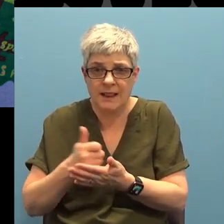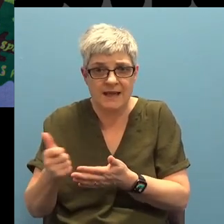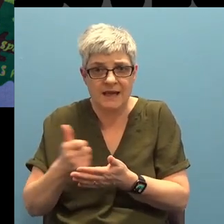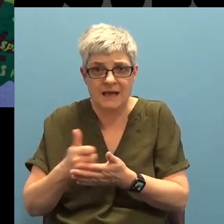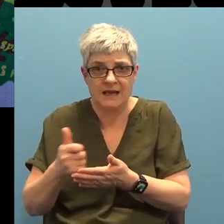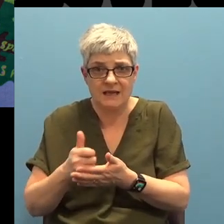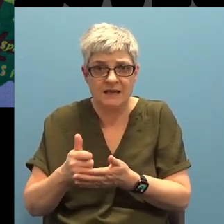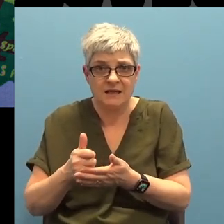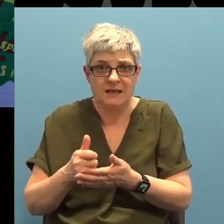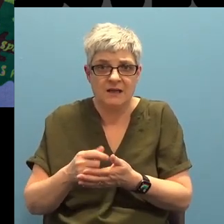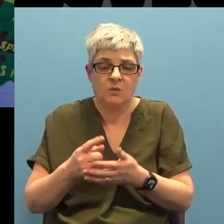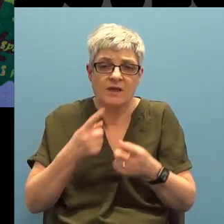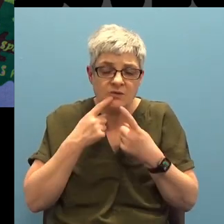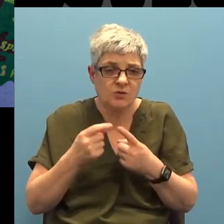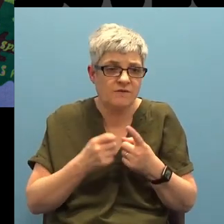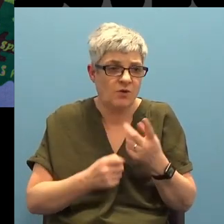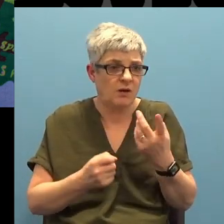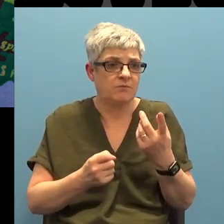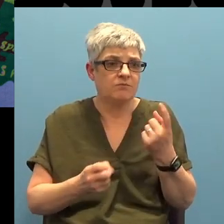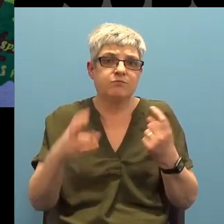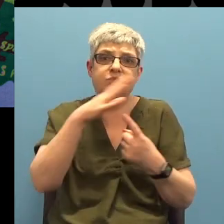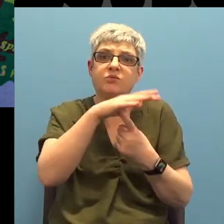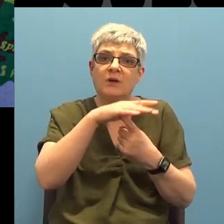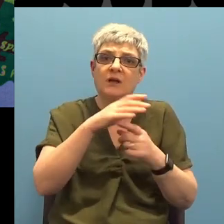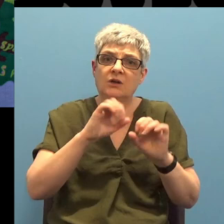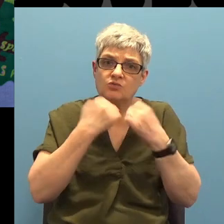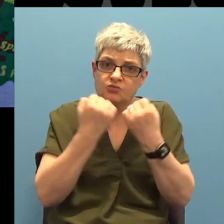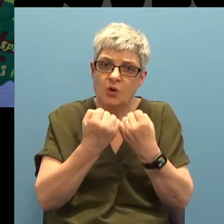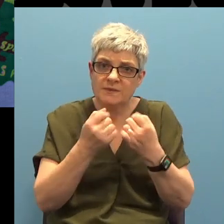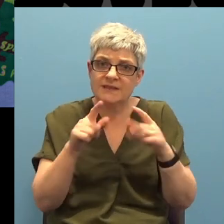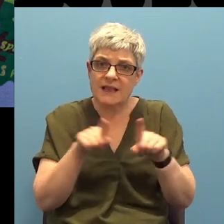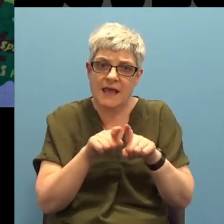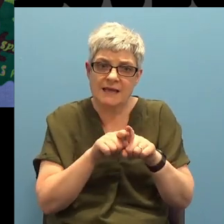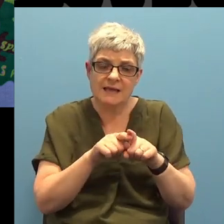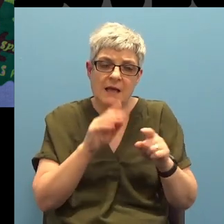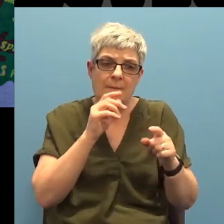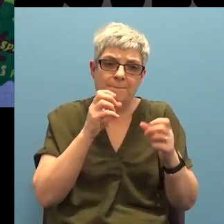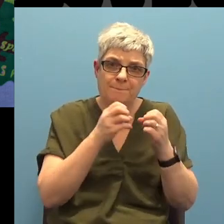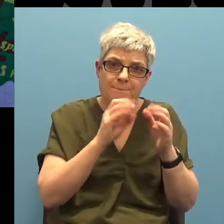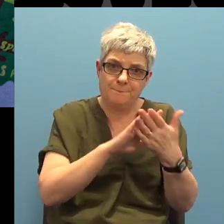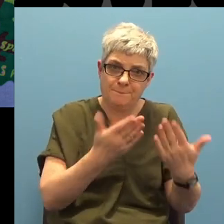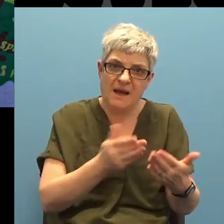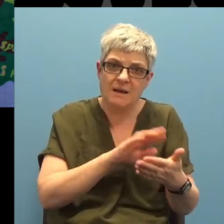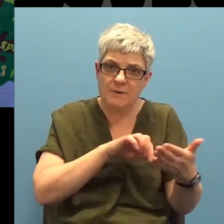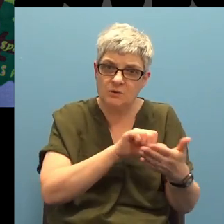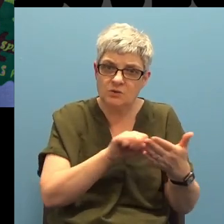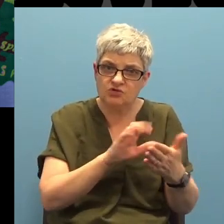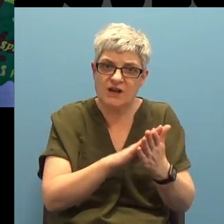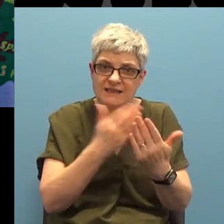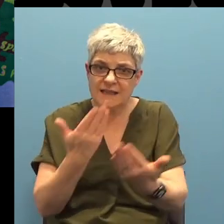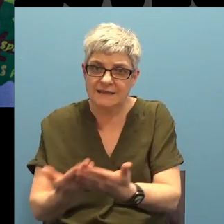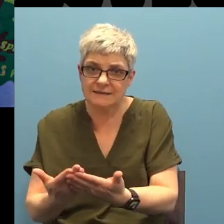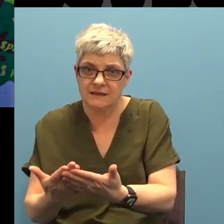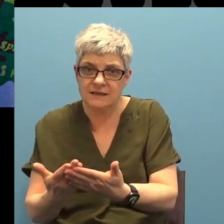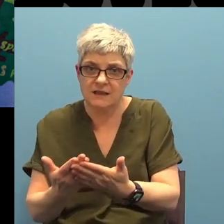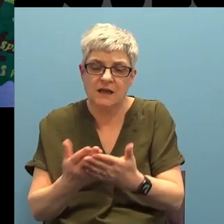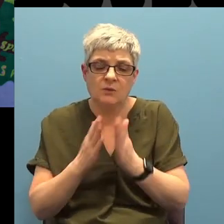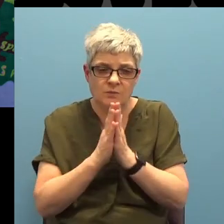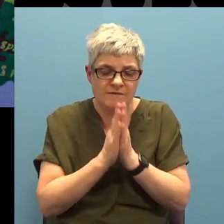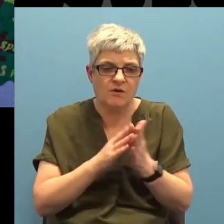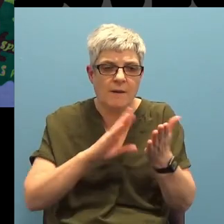We thank you for pioneering groups like the Wycliffe Bible Translators, and we pray for them. We pray for Martin